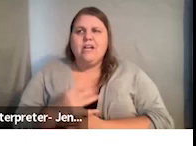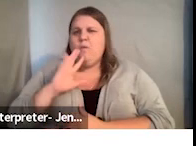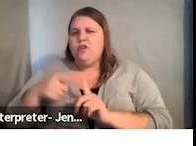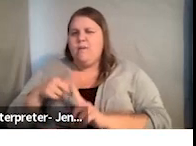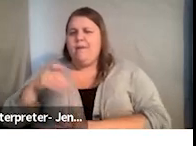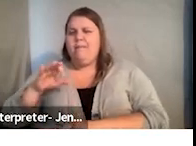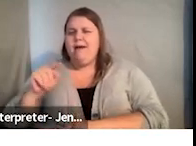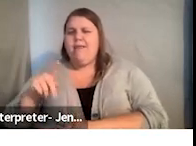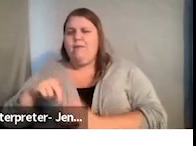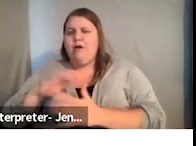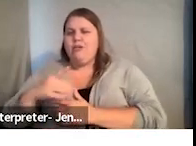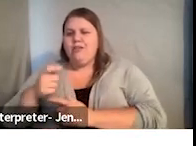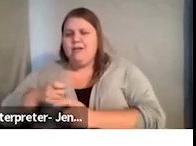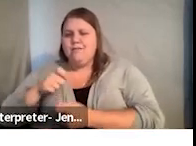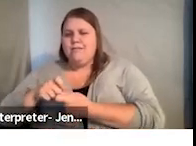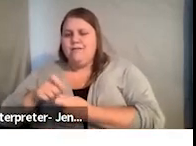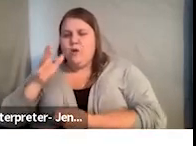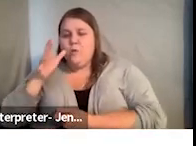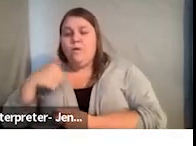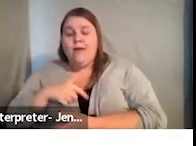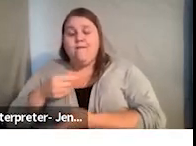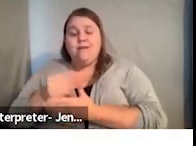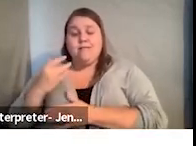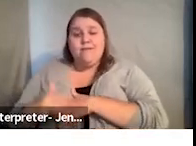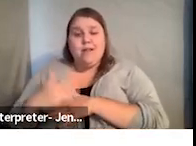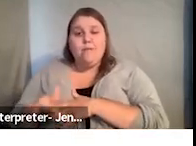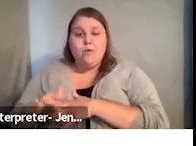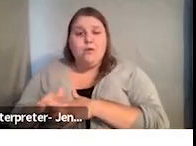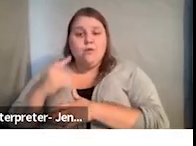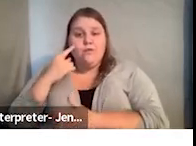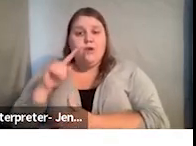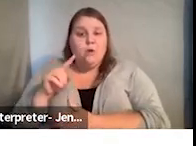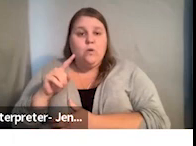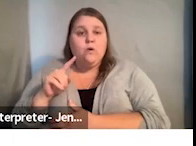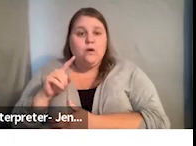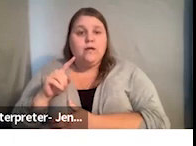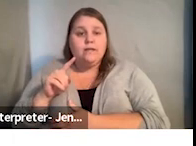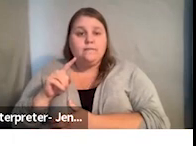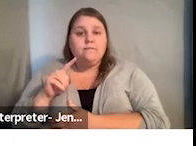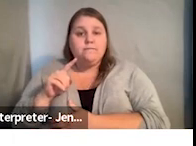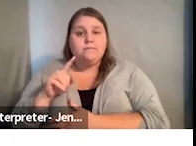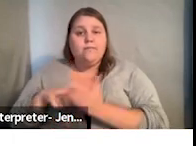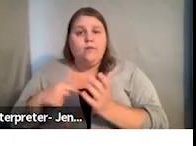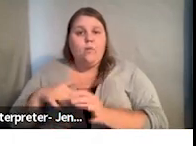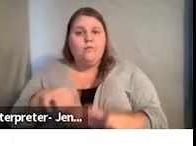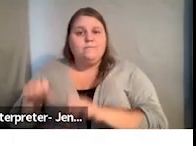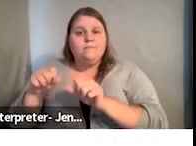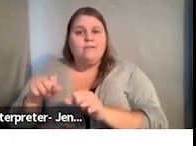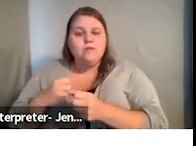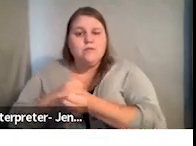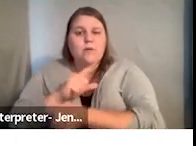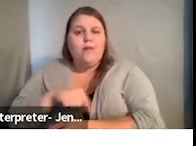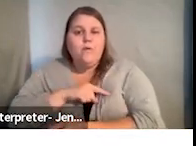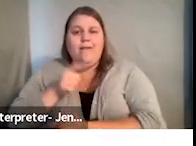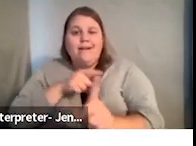if that's okay, Kim. Yes. We have funding available through what we're standing up to support the quality initiative that we have.